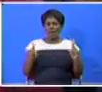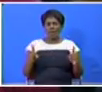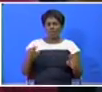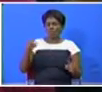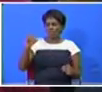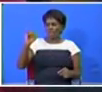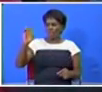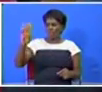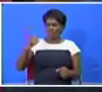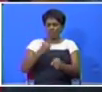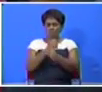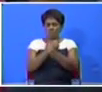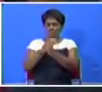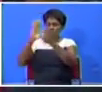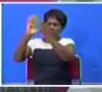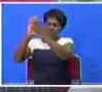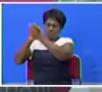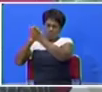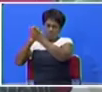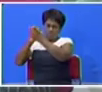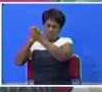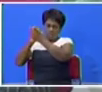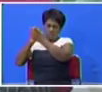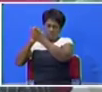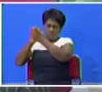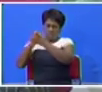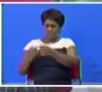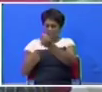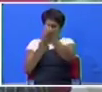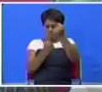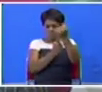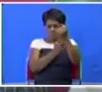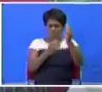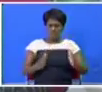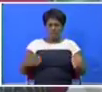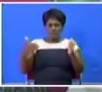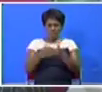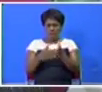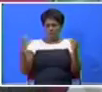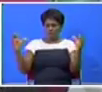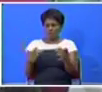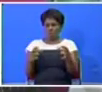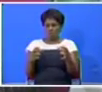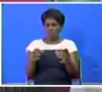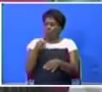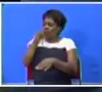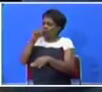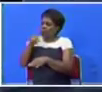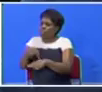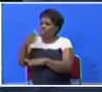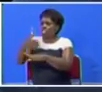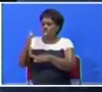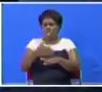to defend his seat on a Jubilee ticket, Wycliffe Wangamati supporters disrupted his convoy by unleashing a swarm of bees.